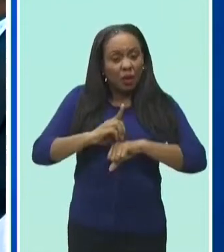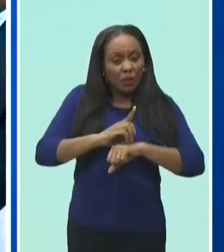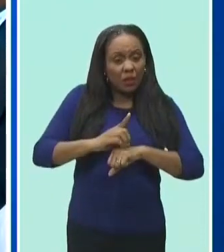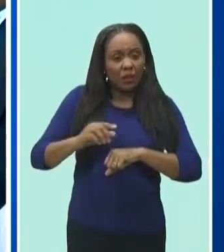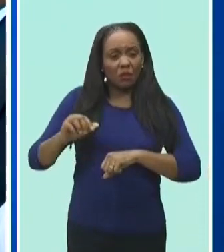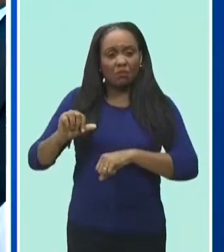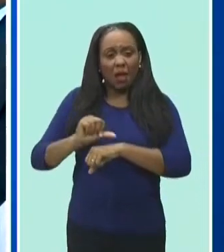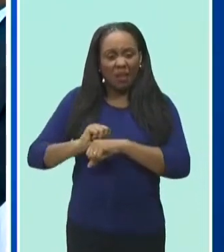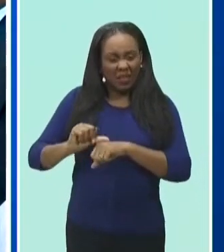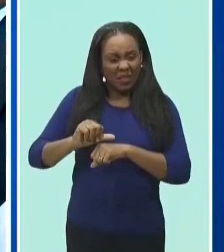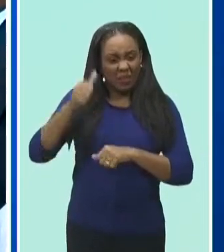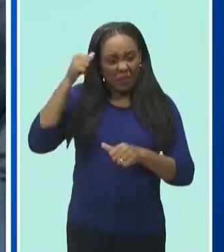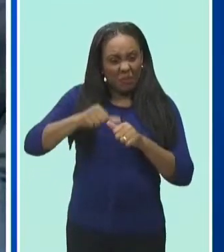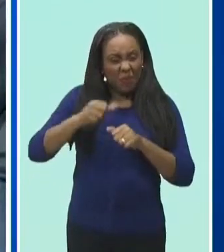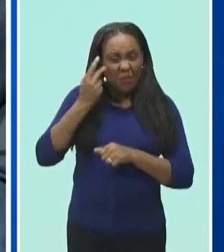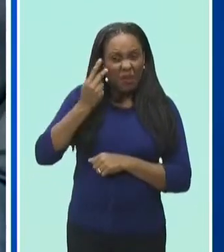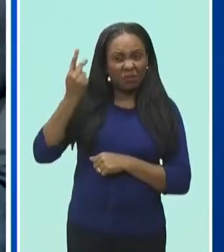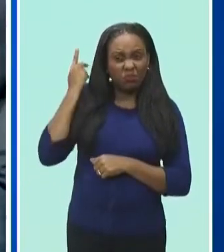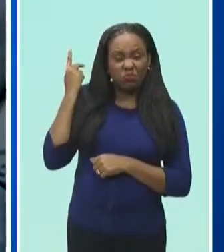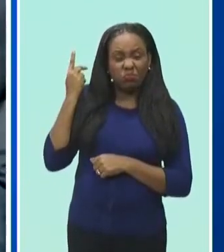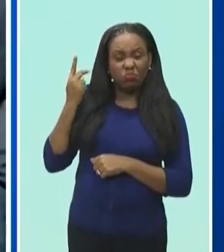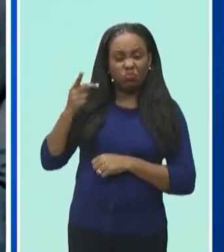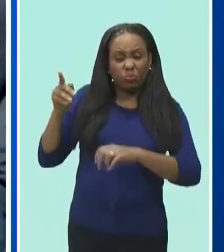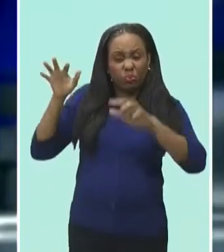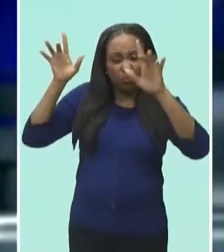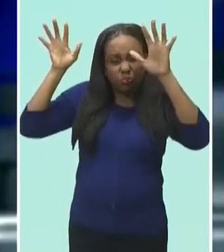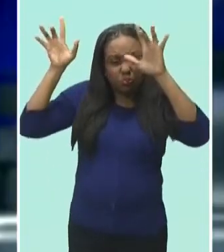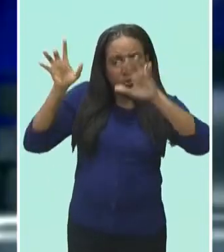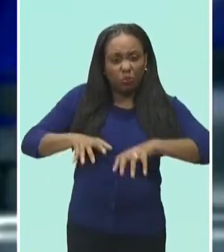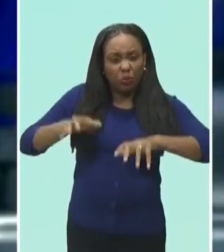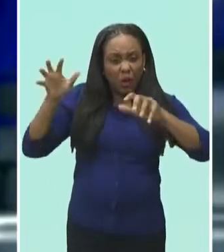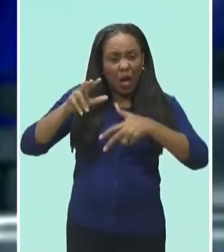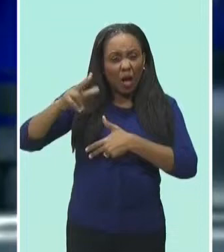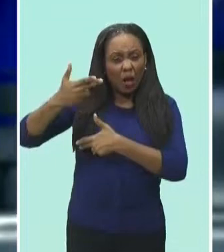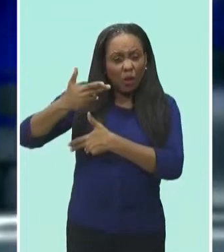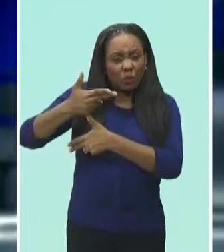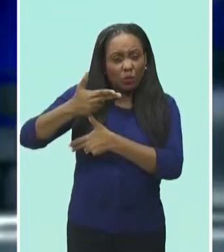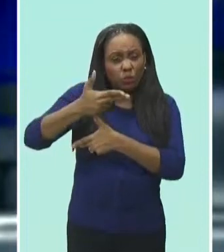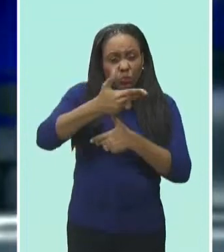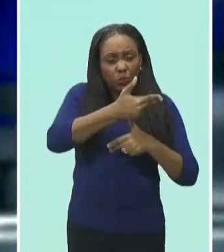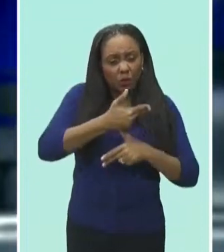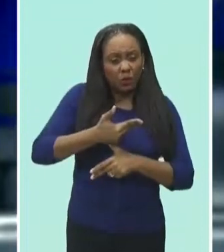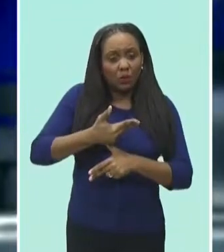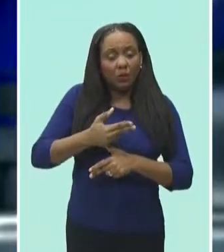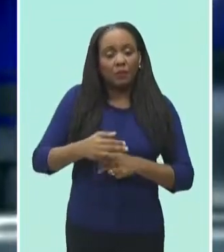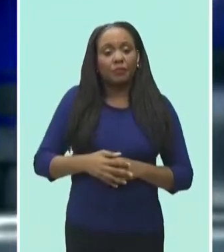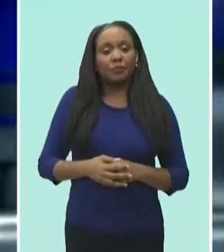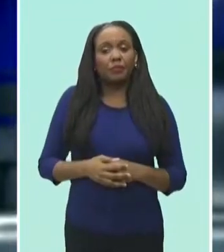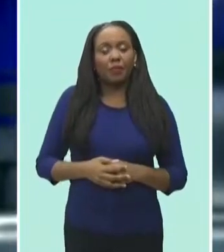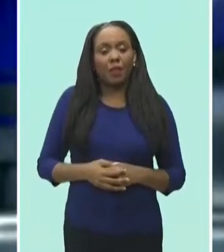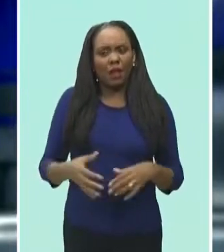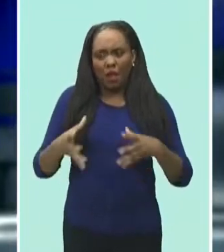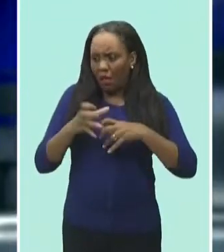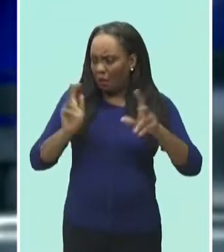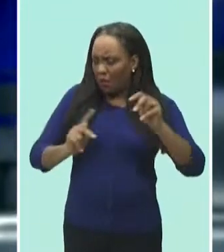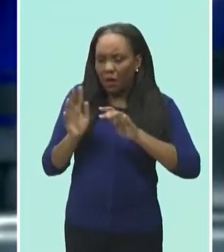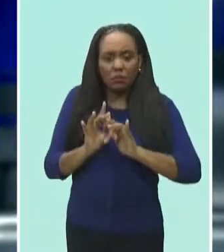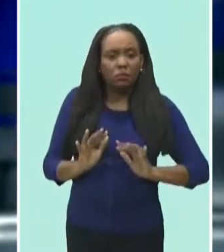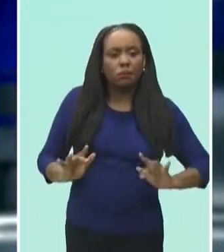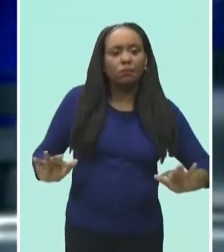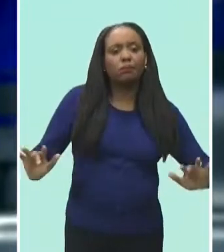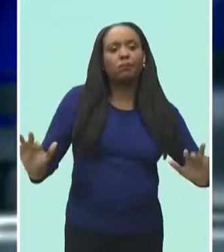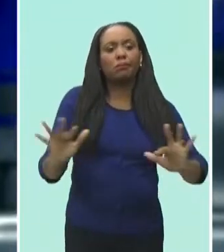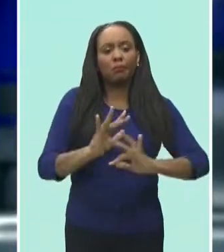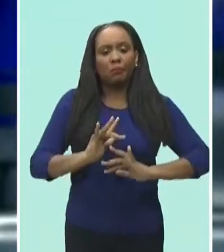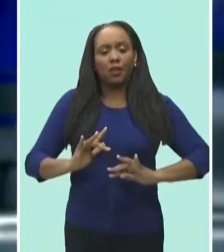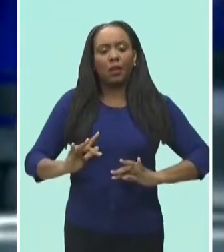with Dominica and Antigua being foremost in our memory. Now, while citizens right across the globe all contribute to the